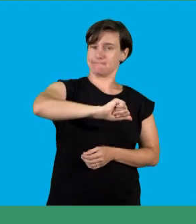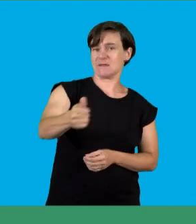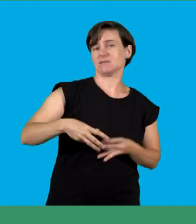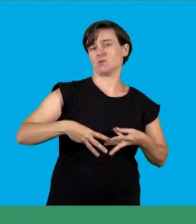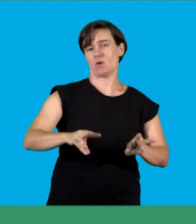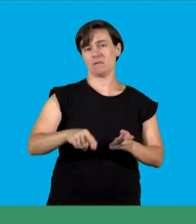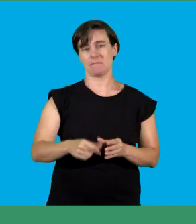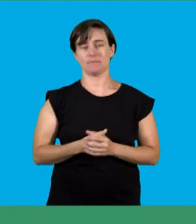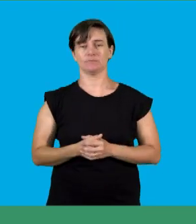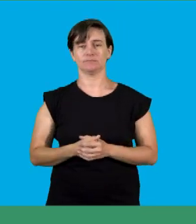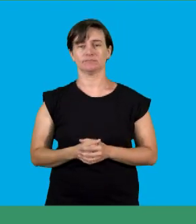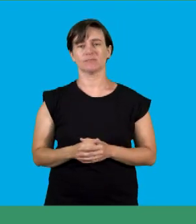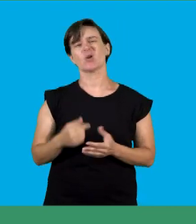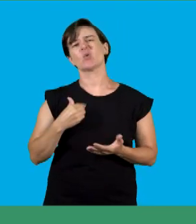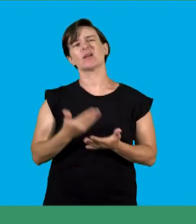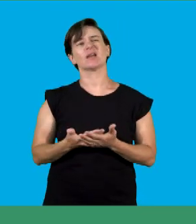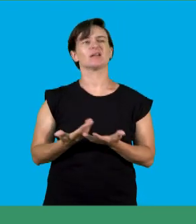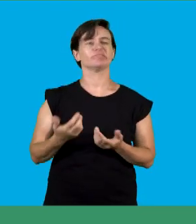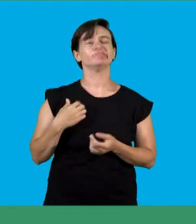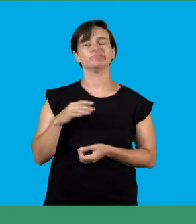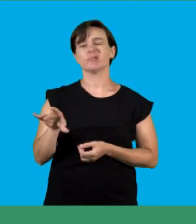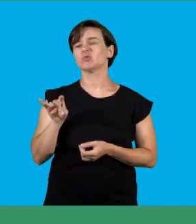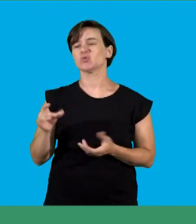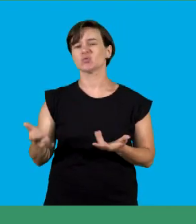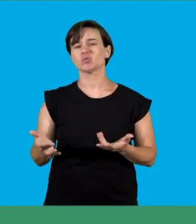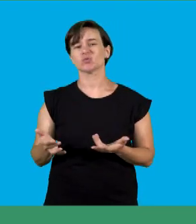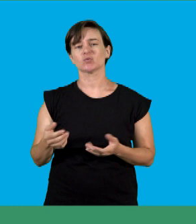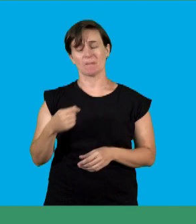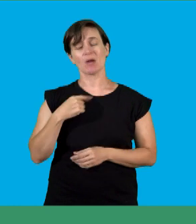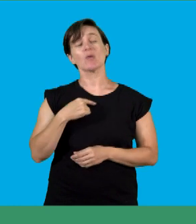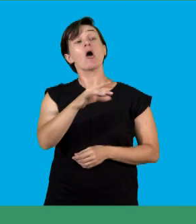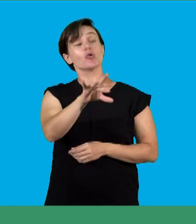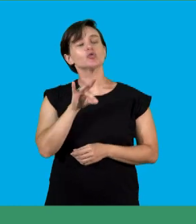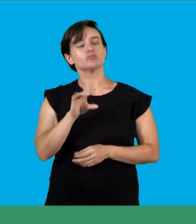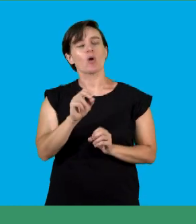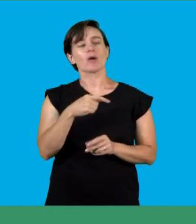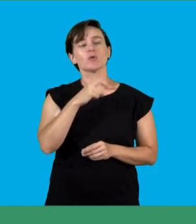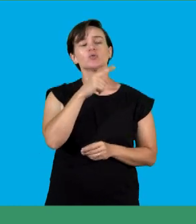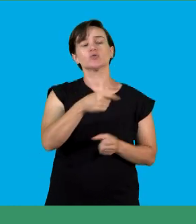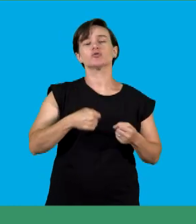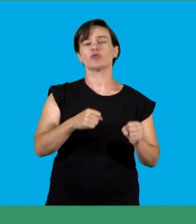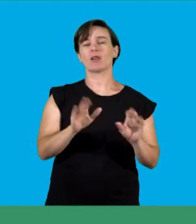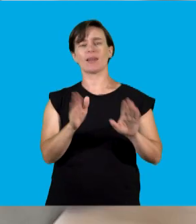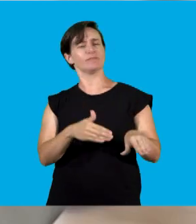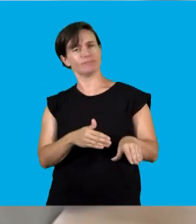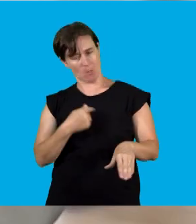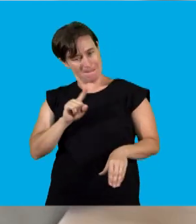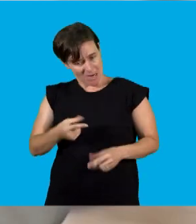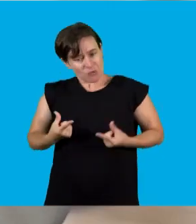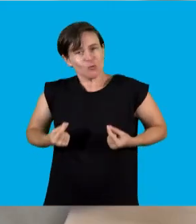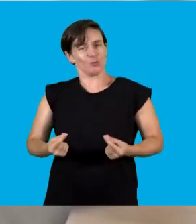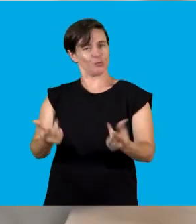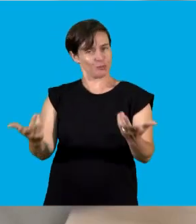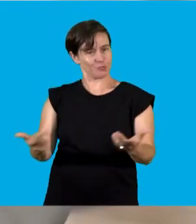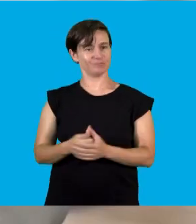chosen is the best. Right? We don't just make the choice only. Eventually, we have to put it into place or put it into